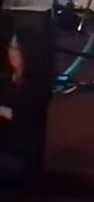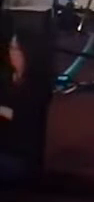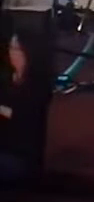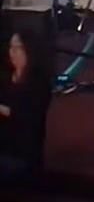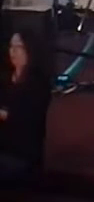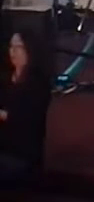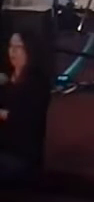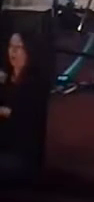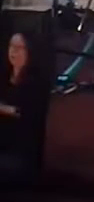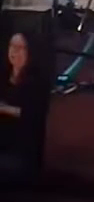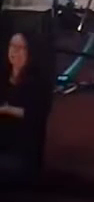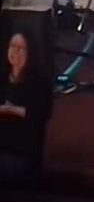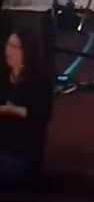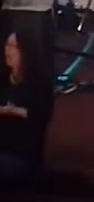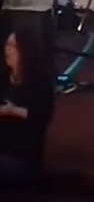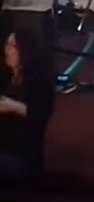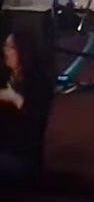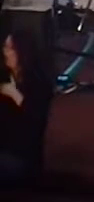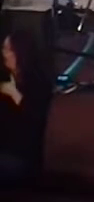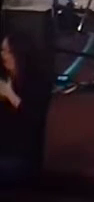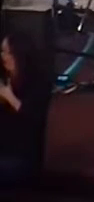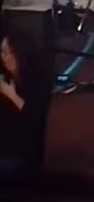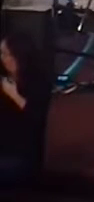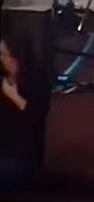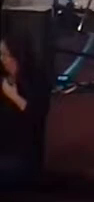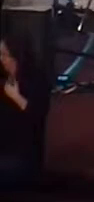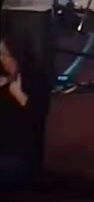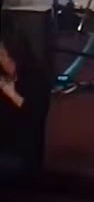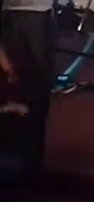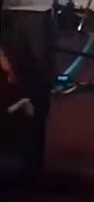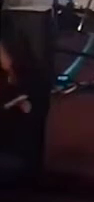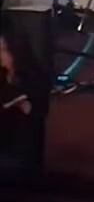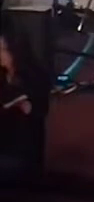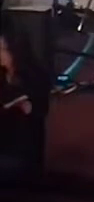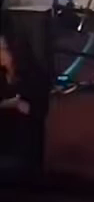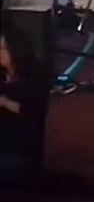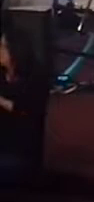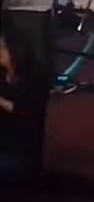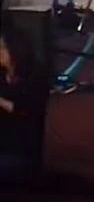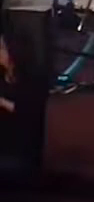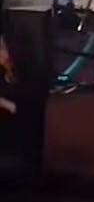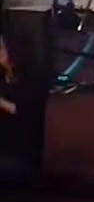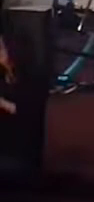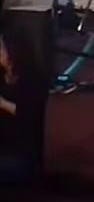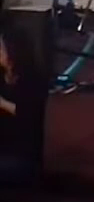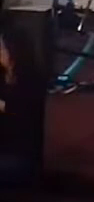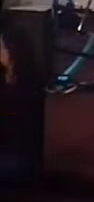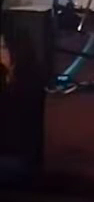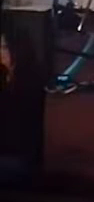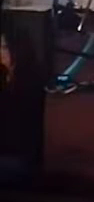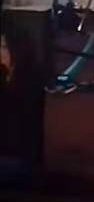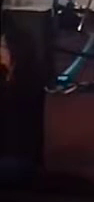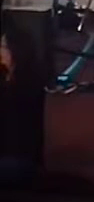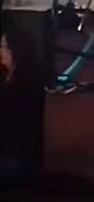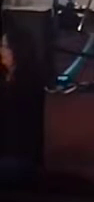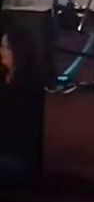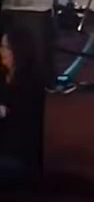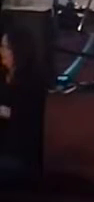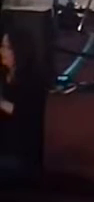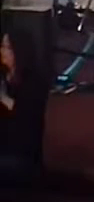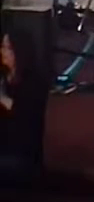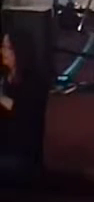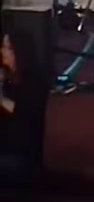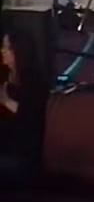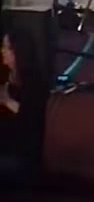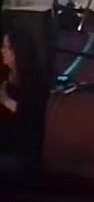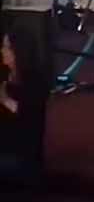I'm selling it all. I don't care what I have to sell. I'm selling it all, and I'm buying that field. Another example that Jesus gave was the kingdom is